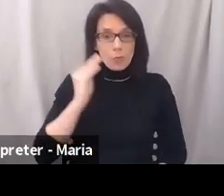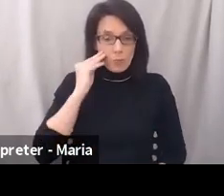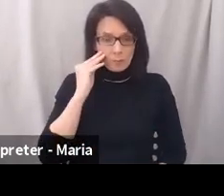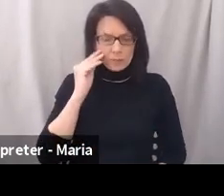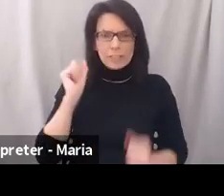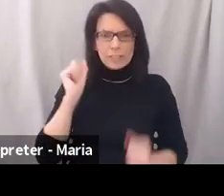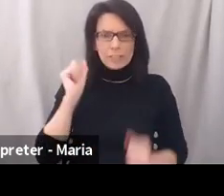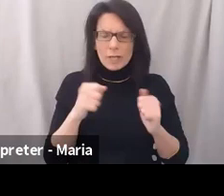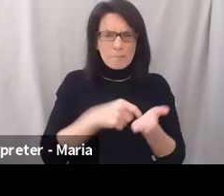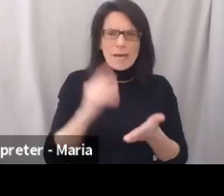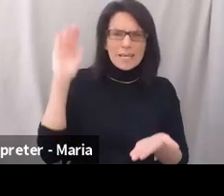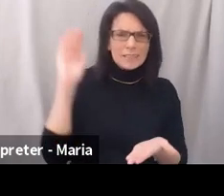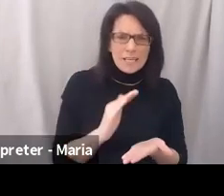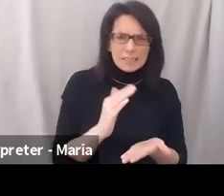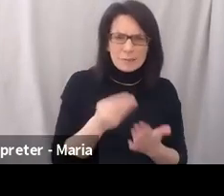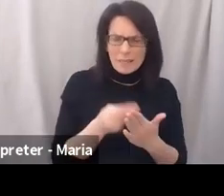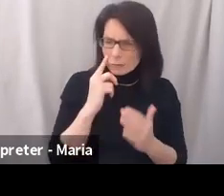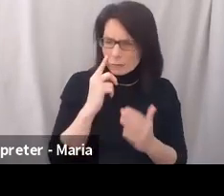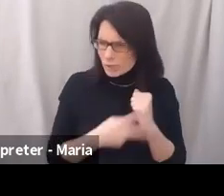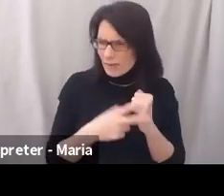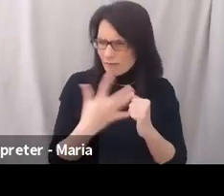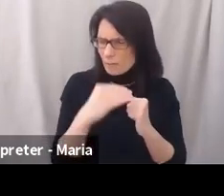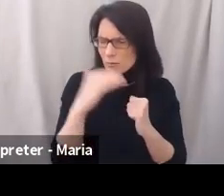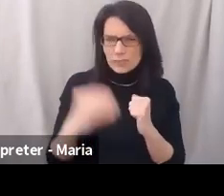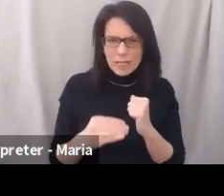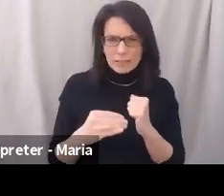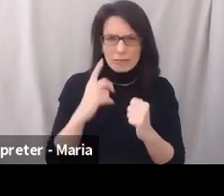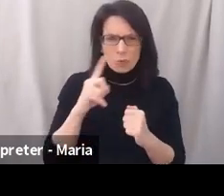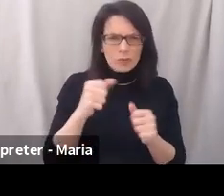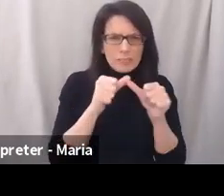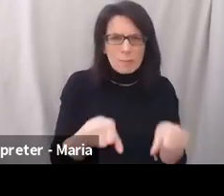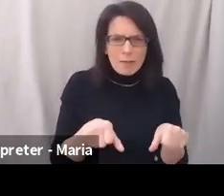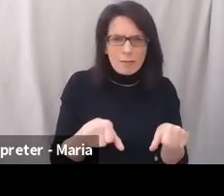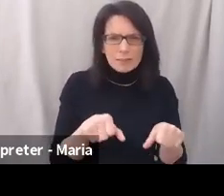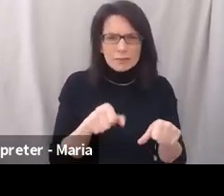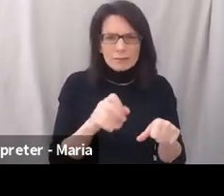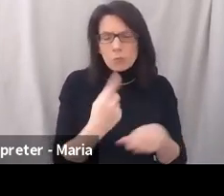much less money, like 5% as a down payment, and that's an option.